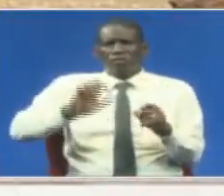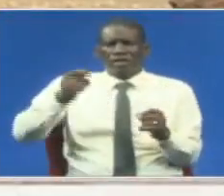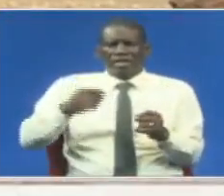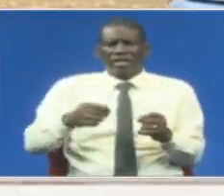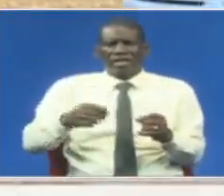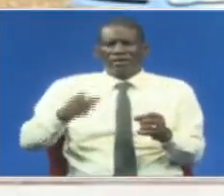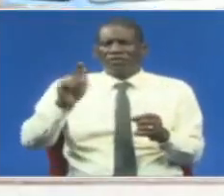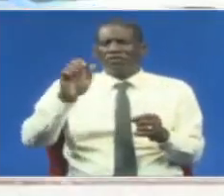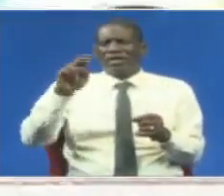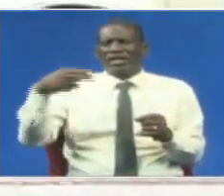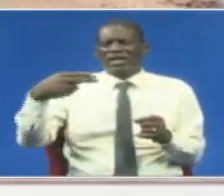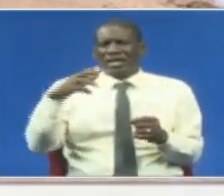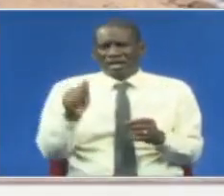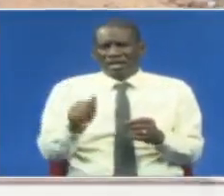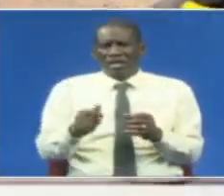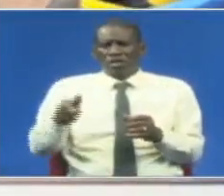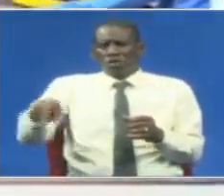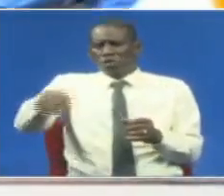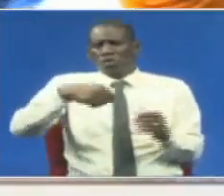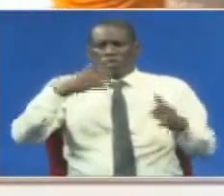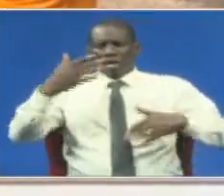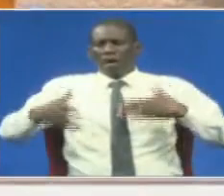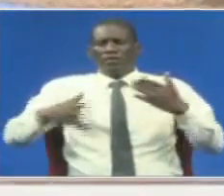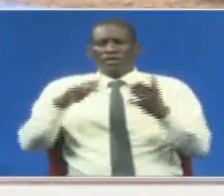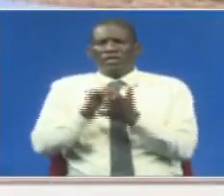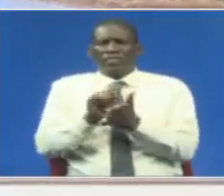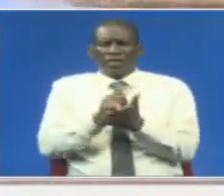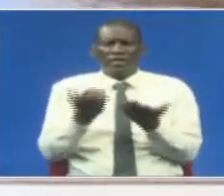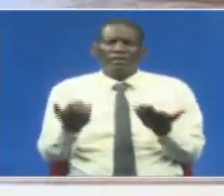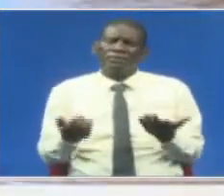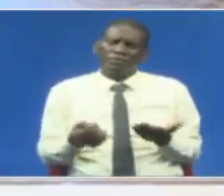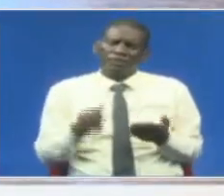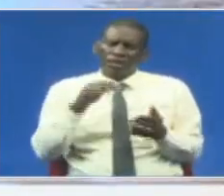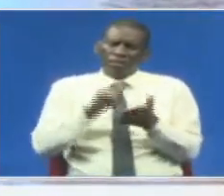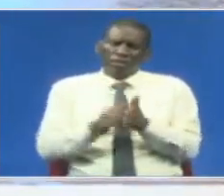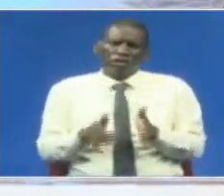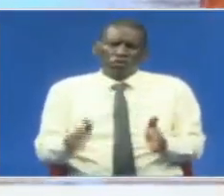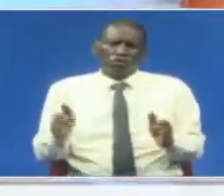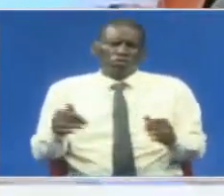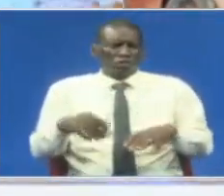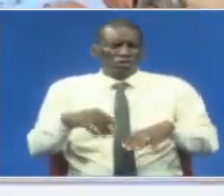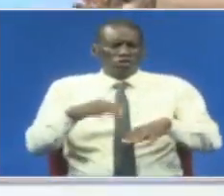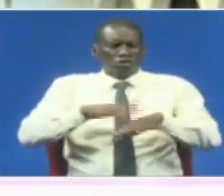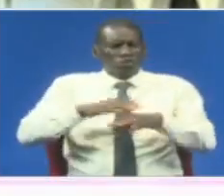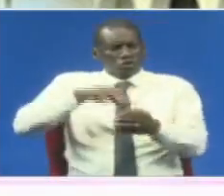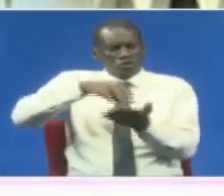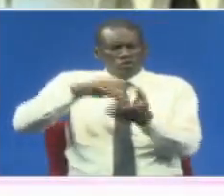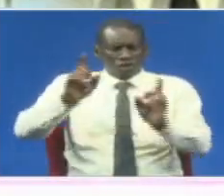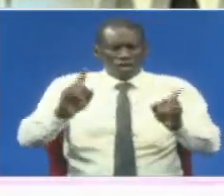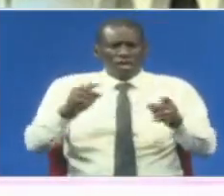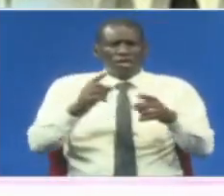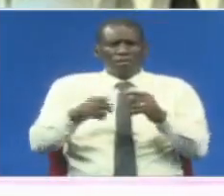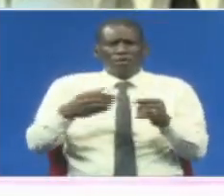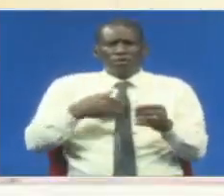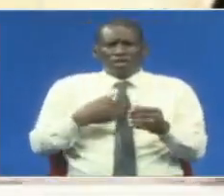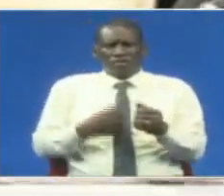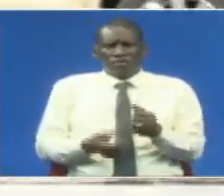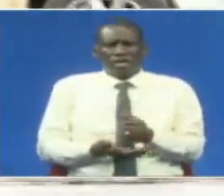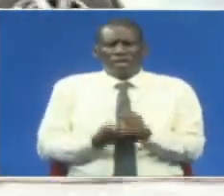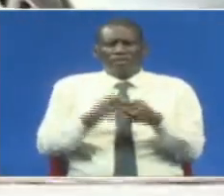Authority. We appreciate that it is in not a so good state, but we have intervened as